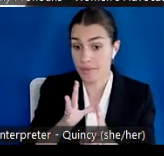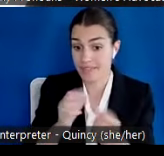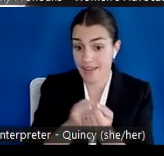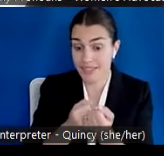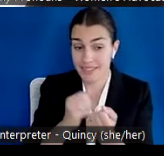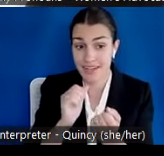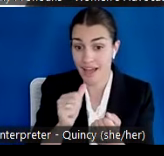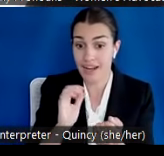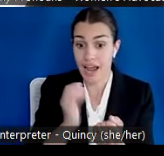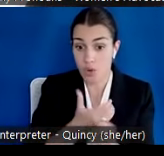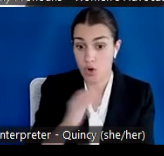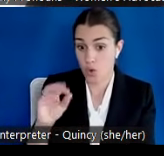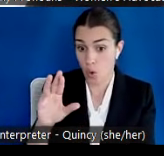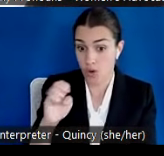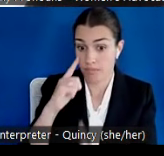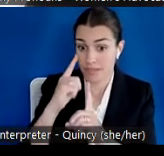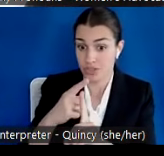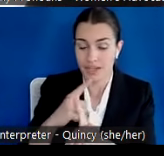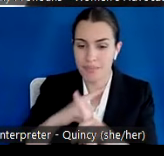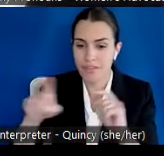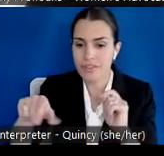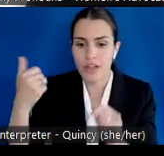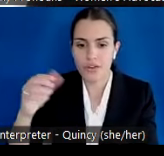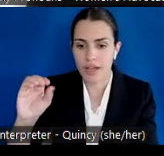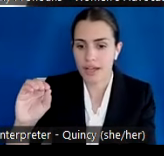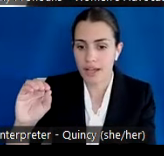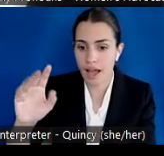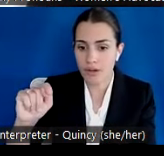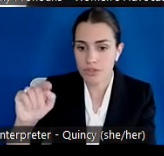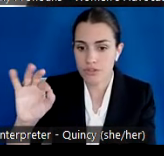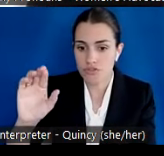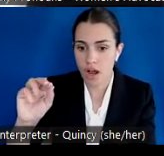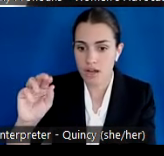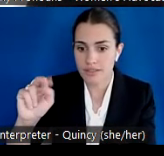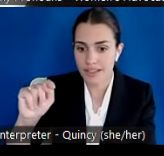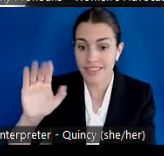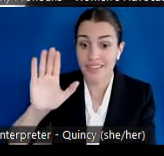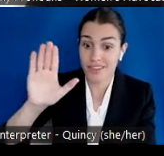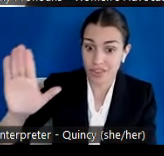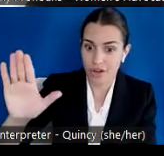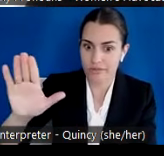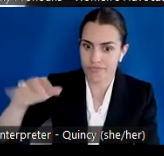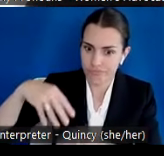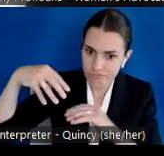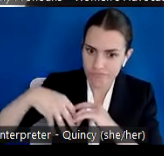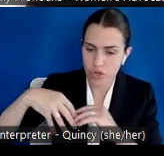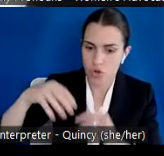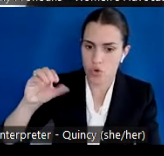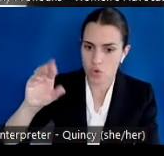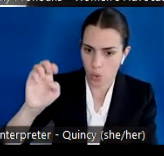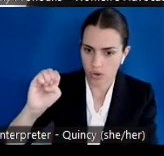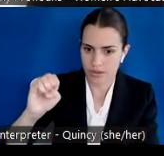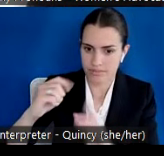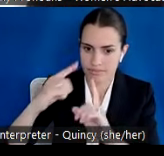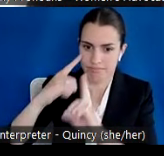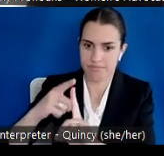mission, there's other organizations in Minnesota, like Outfront, where that is their core mission. And a lot of people who do identify with that community